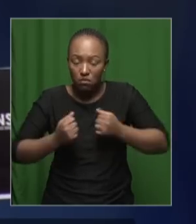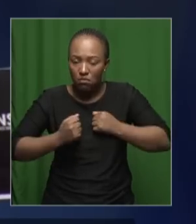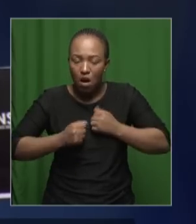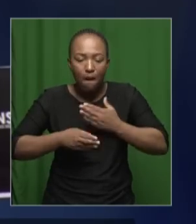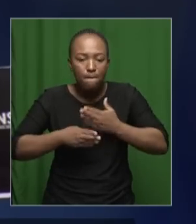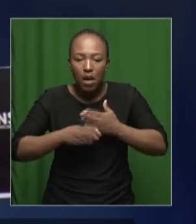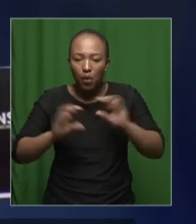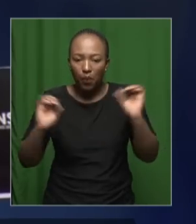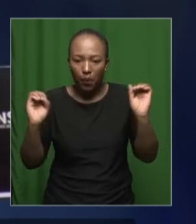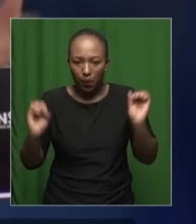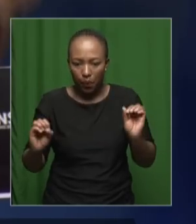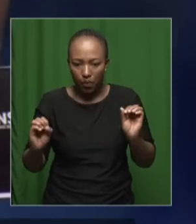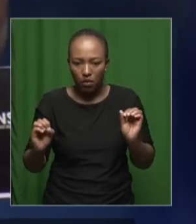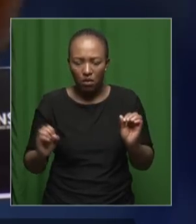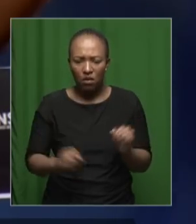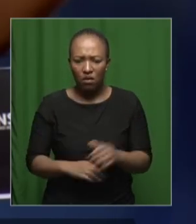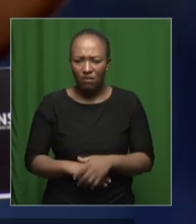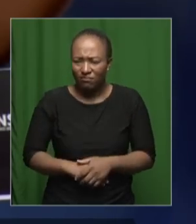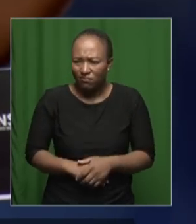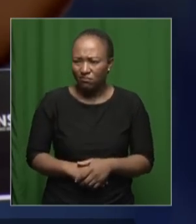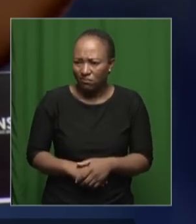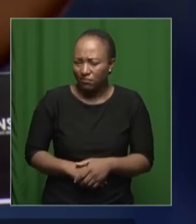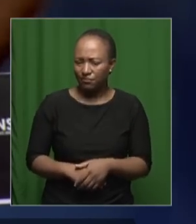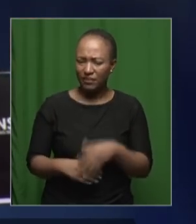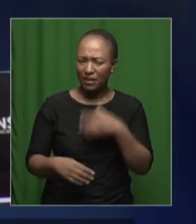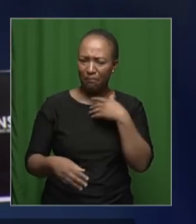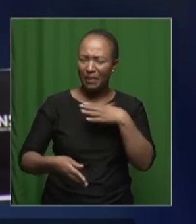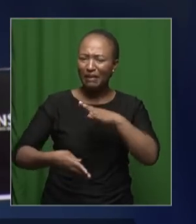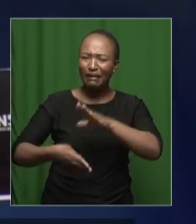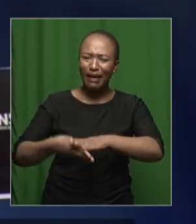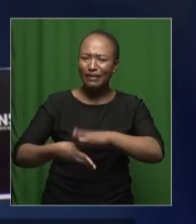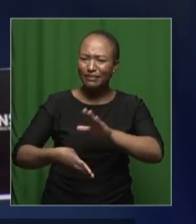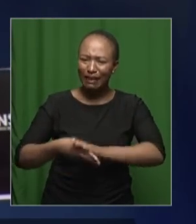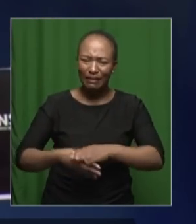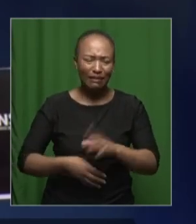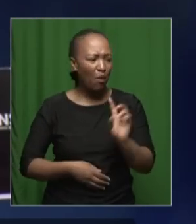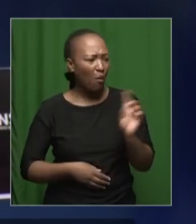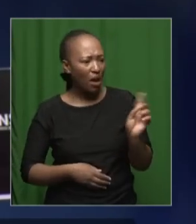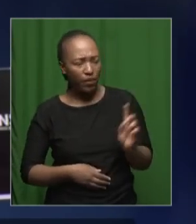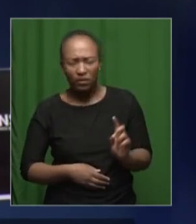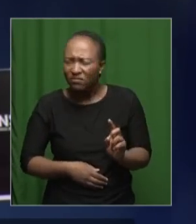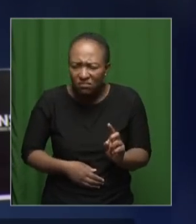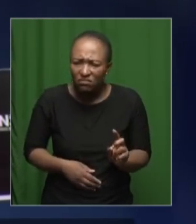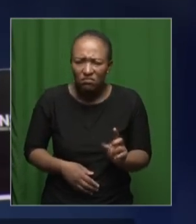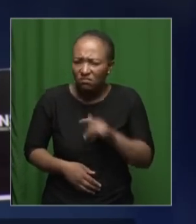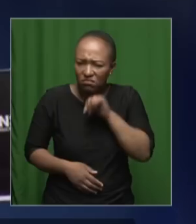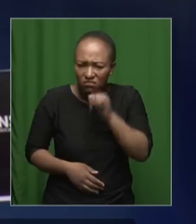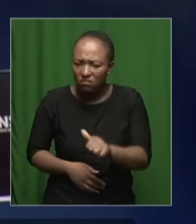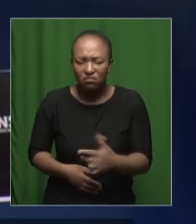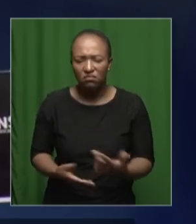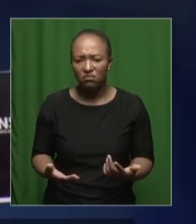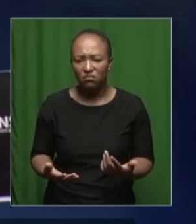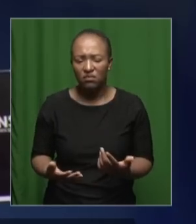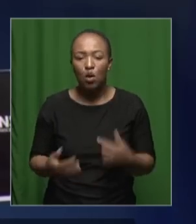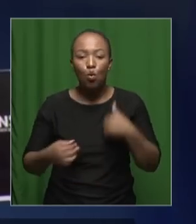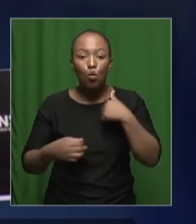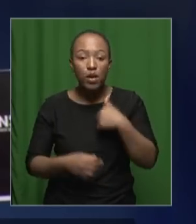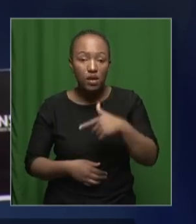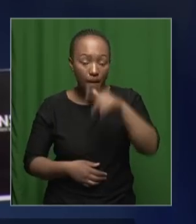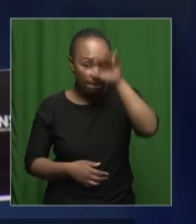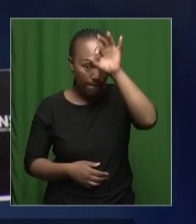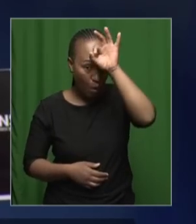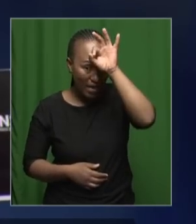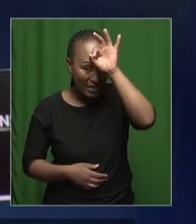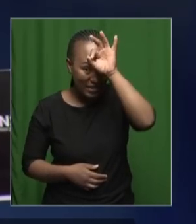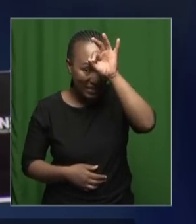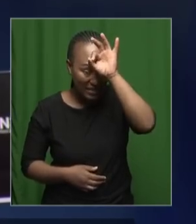care about the reasons. We are not the policeman of the world.